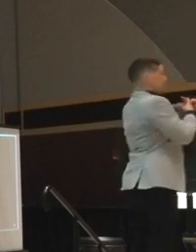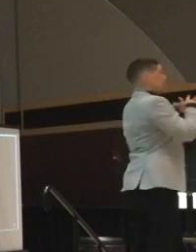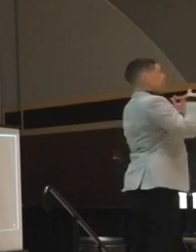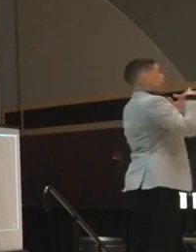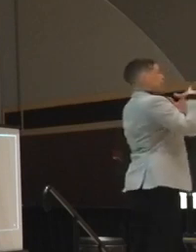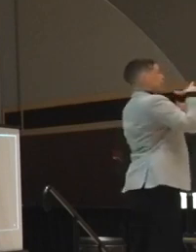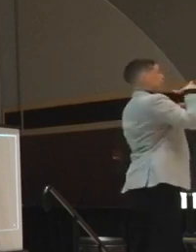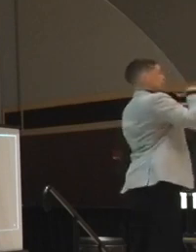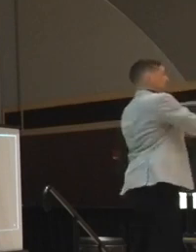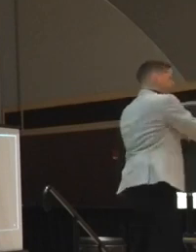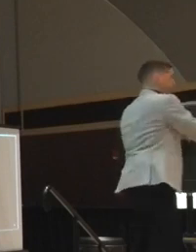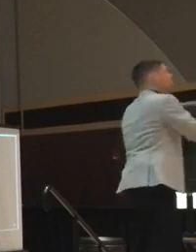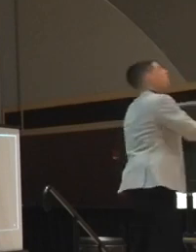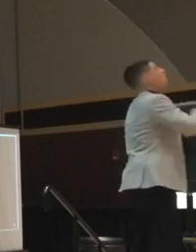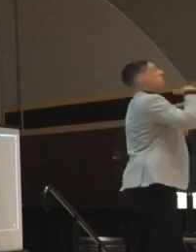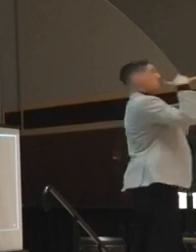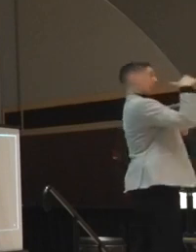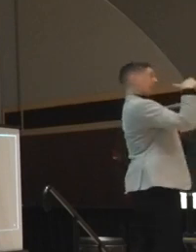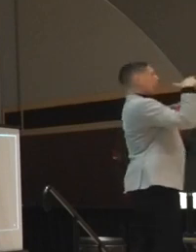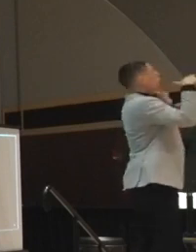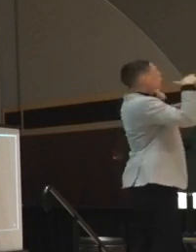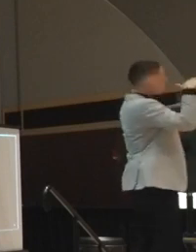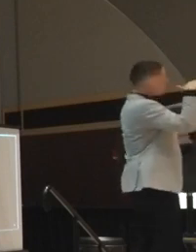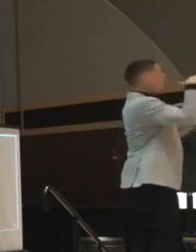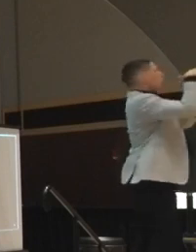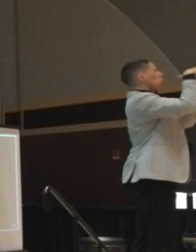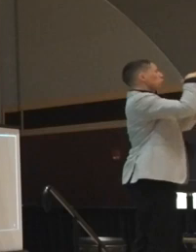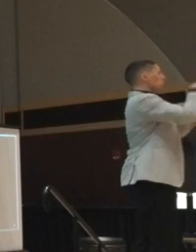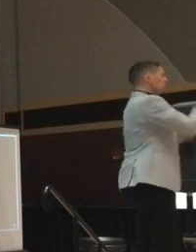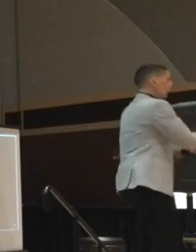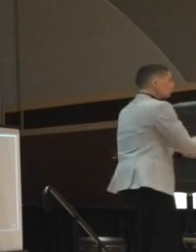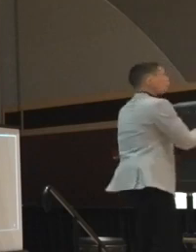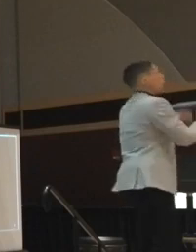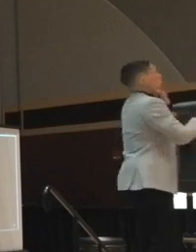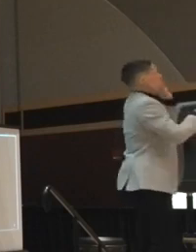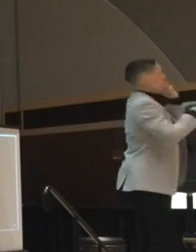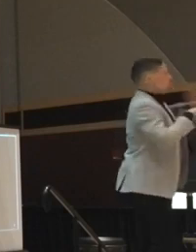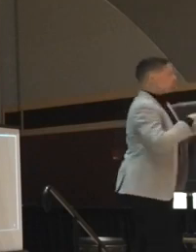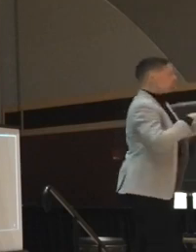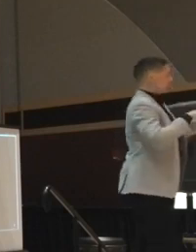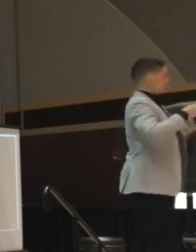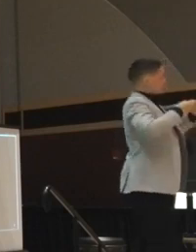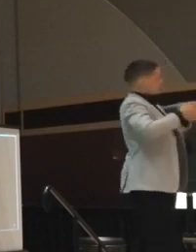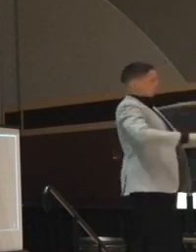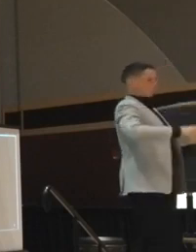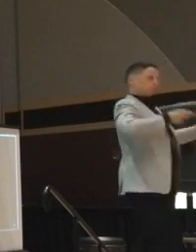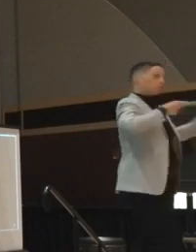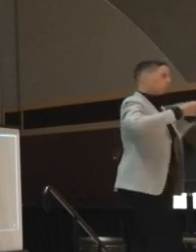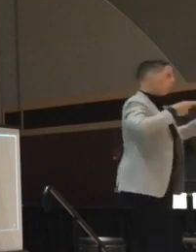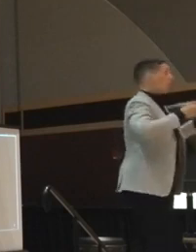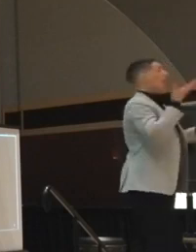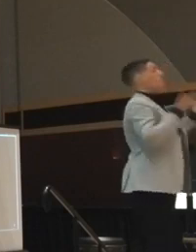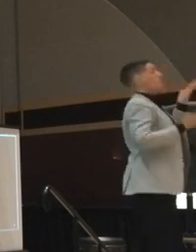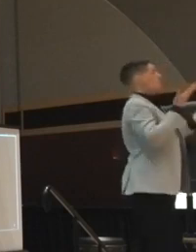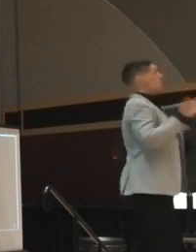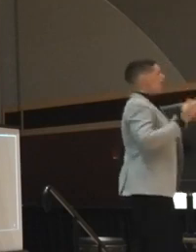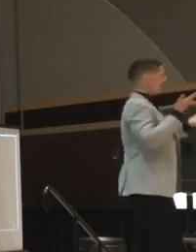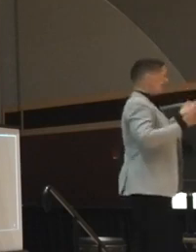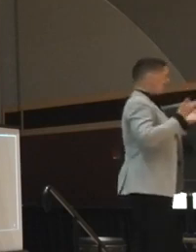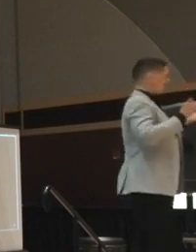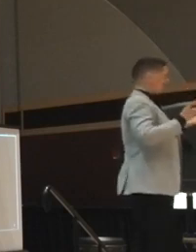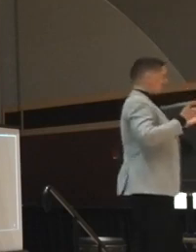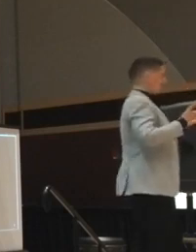plane could lose altitude, be difficult to control, and have possible impact with terrain. Oh, they like their